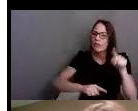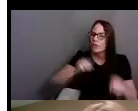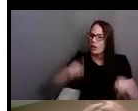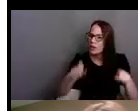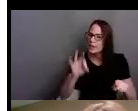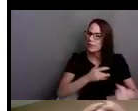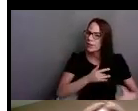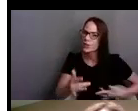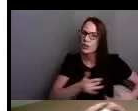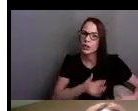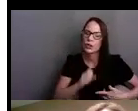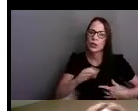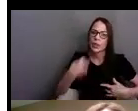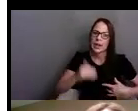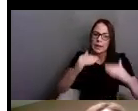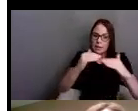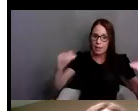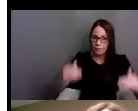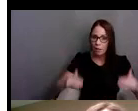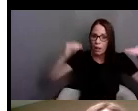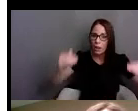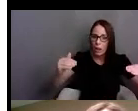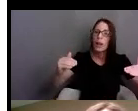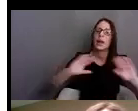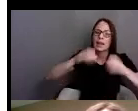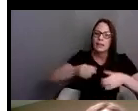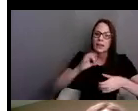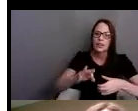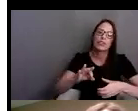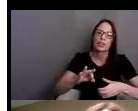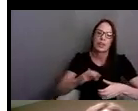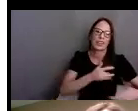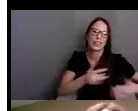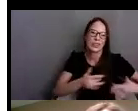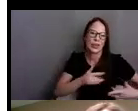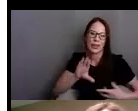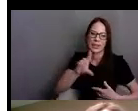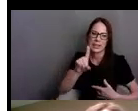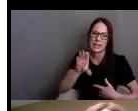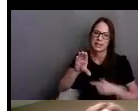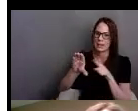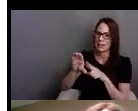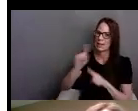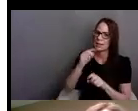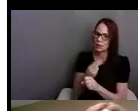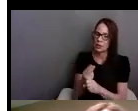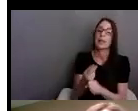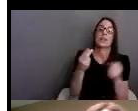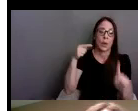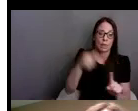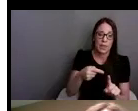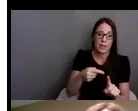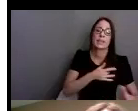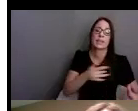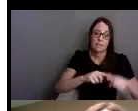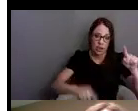that next sort of level of classification of concern that CDC is using. So again, this variant right now is considered a variant of interest, and we're